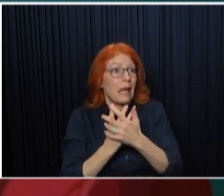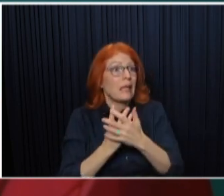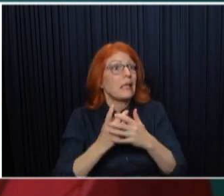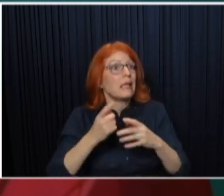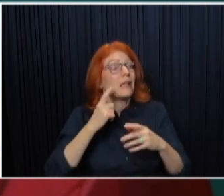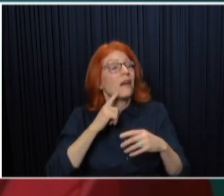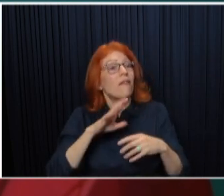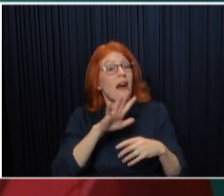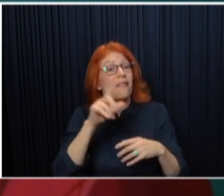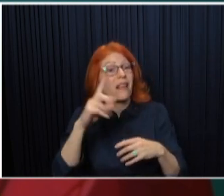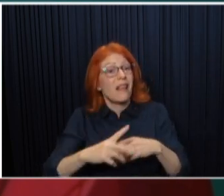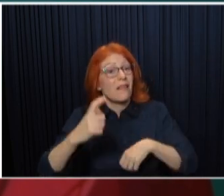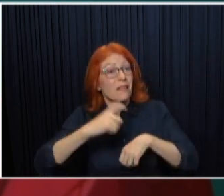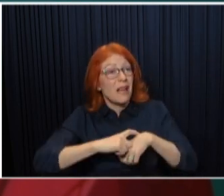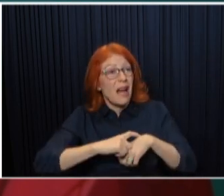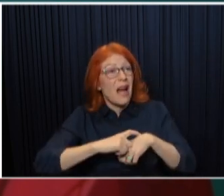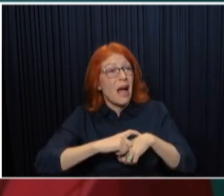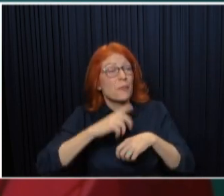times as much water,